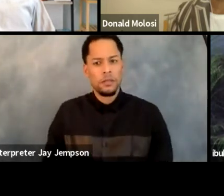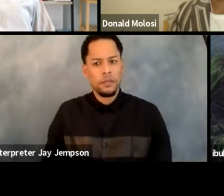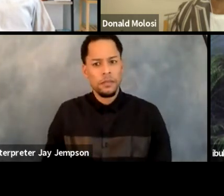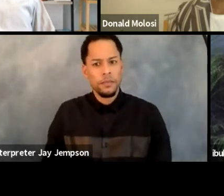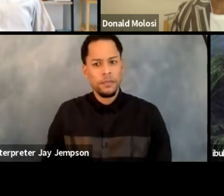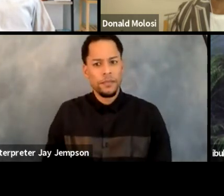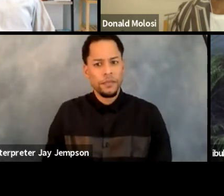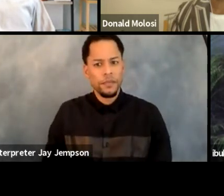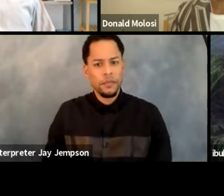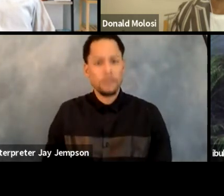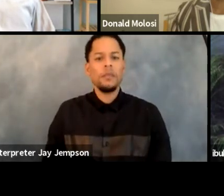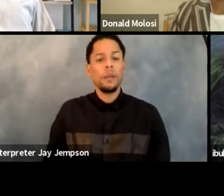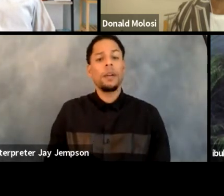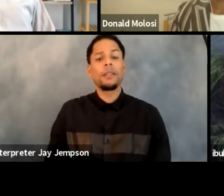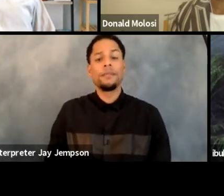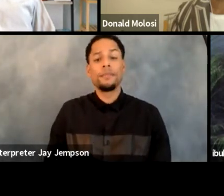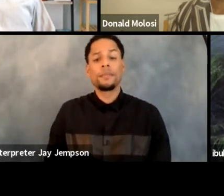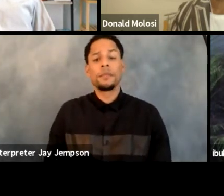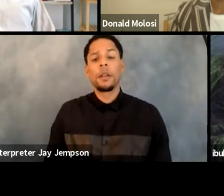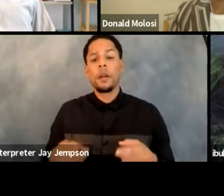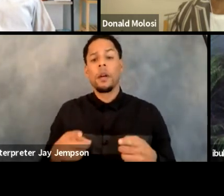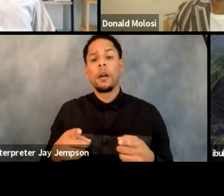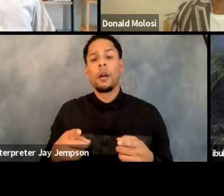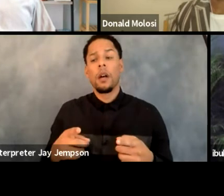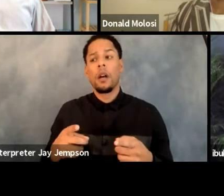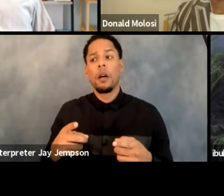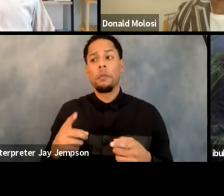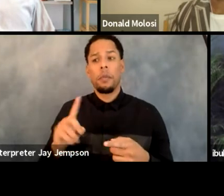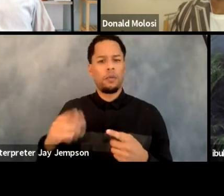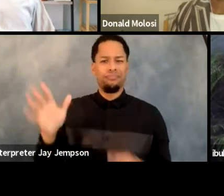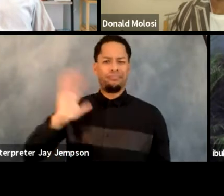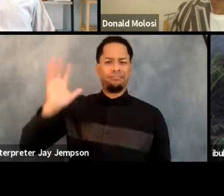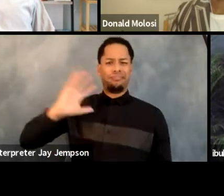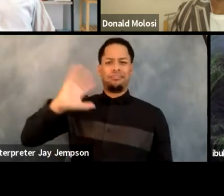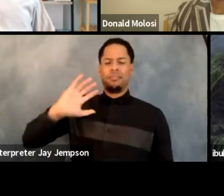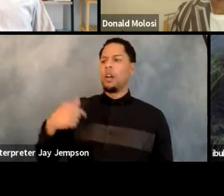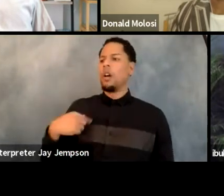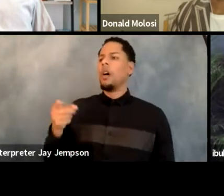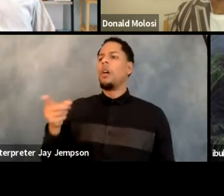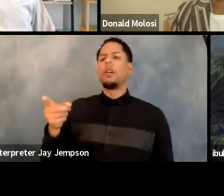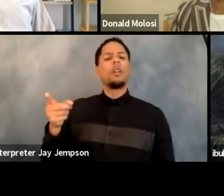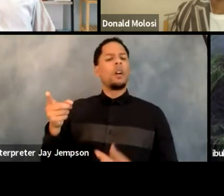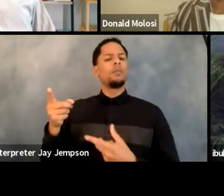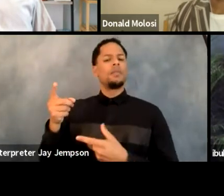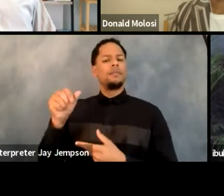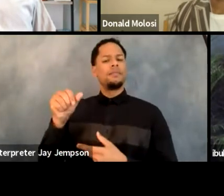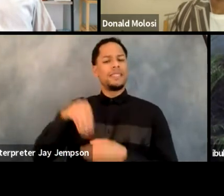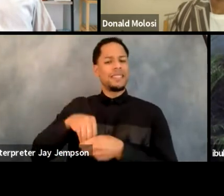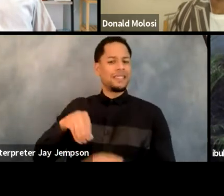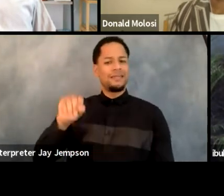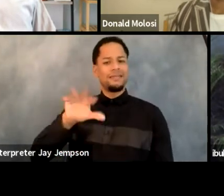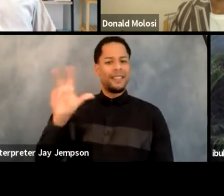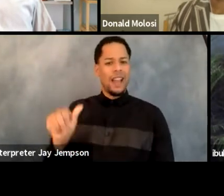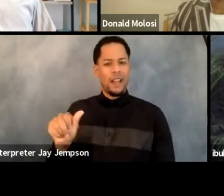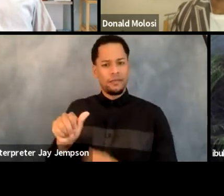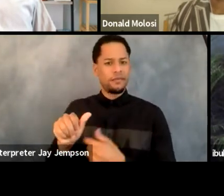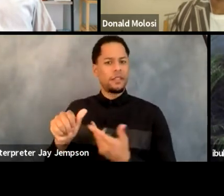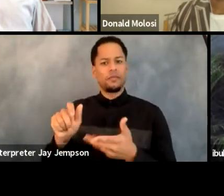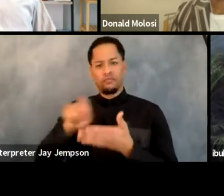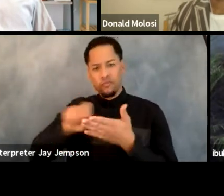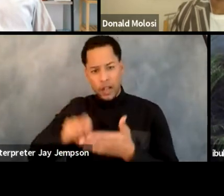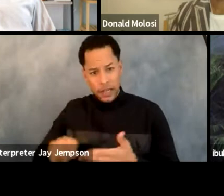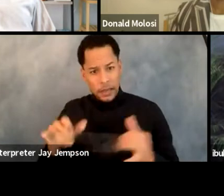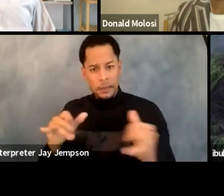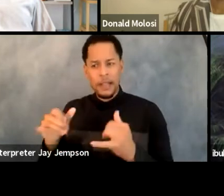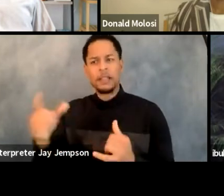with so many different people at home, knowing that someone else is going to come in. So I think as a director or writer, you know, you